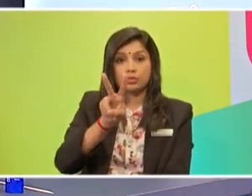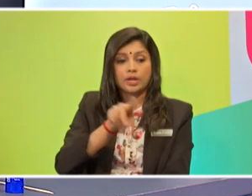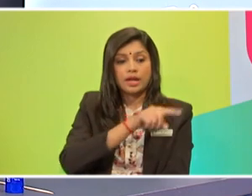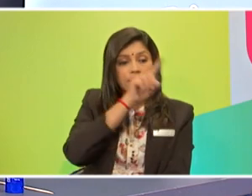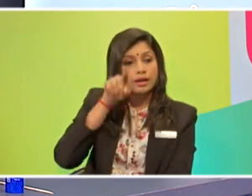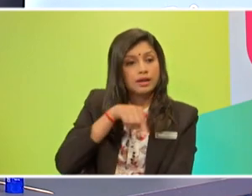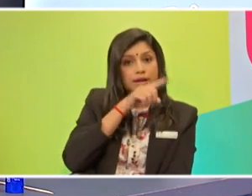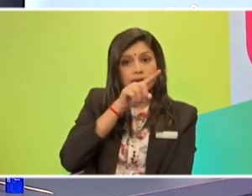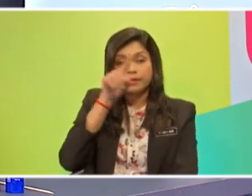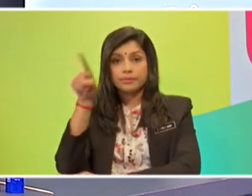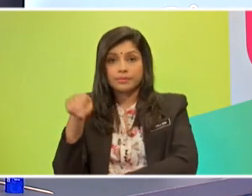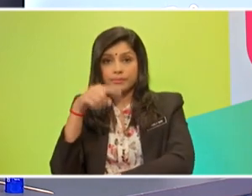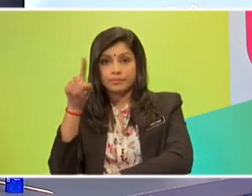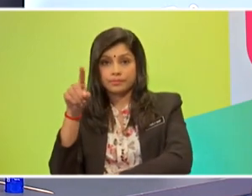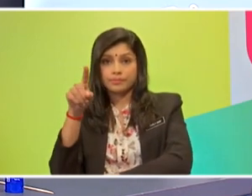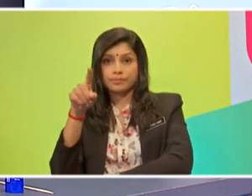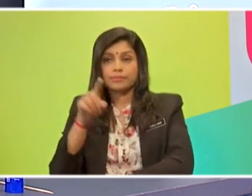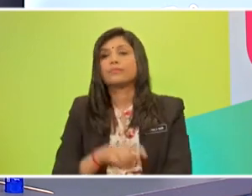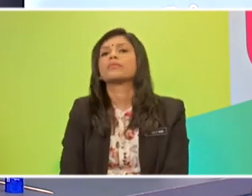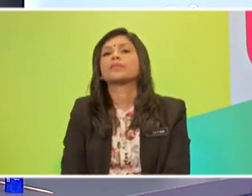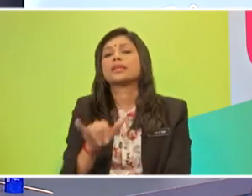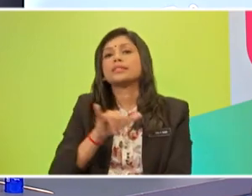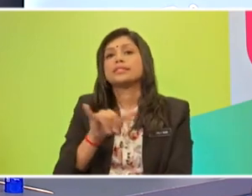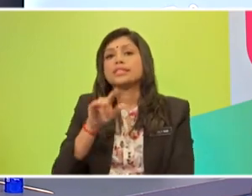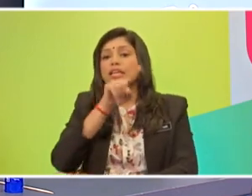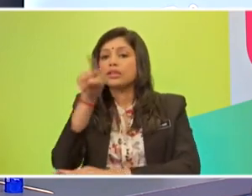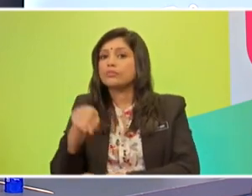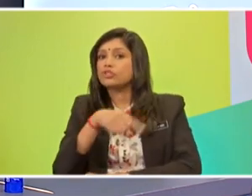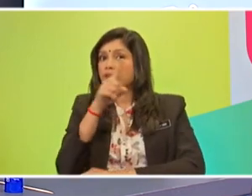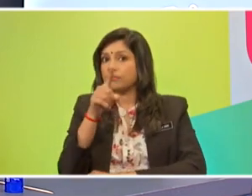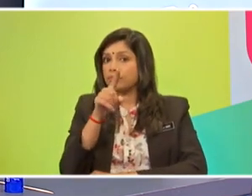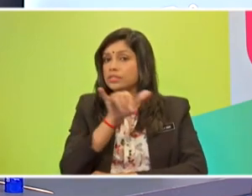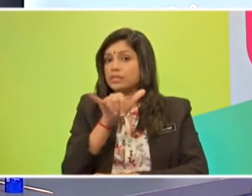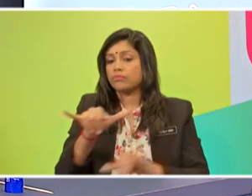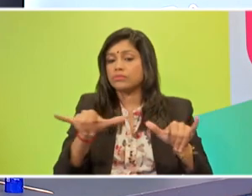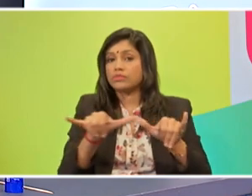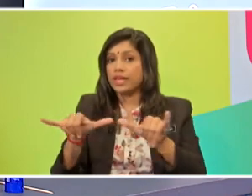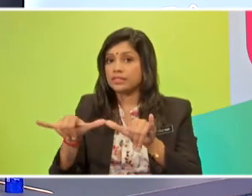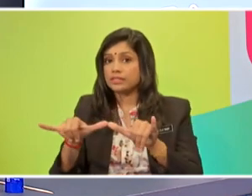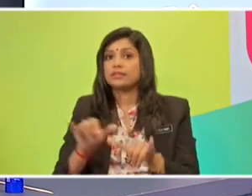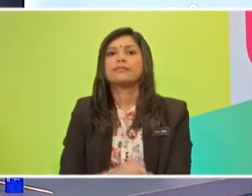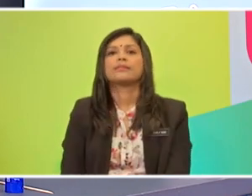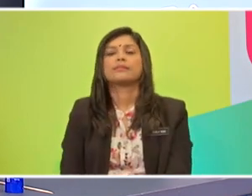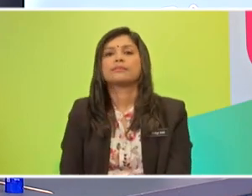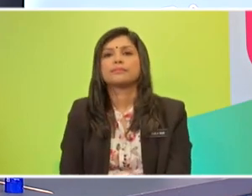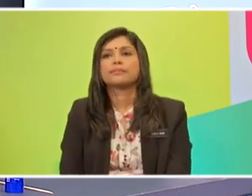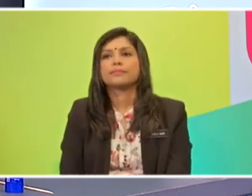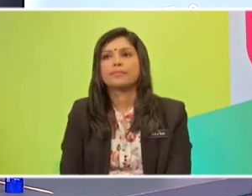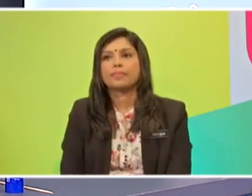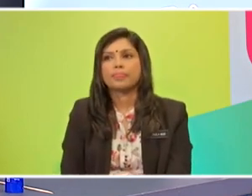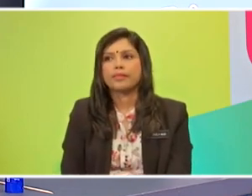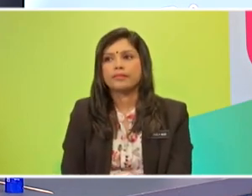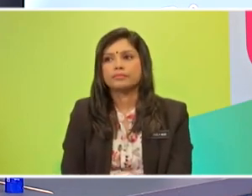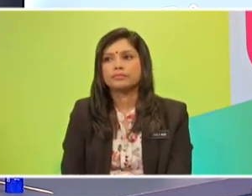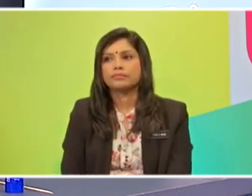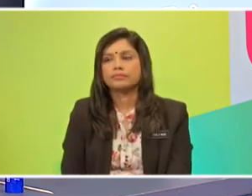paper mm-hmm. with the same shape. Ah. Okay, with the same size. Okay. Okay. Okay. Now,